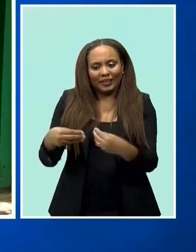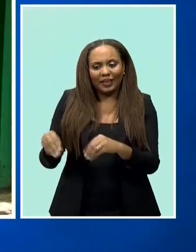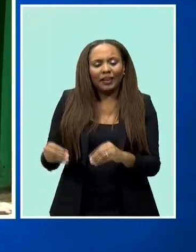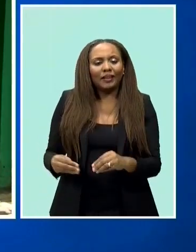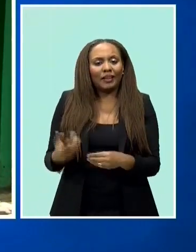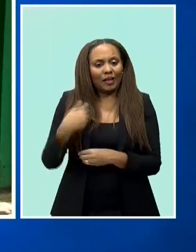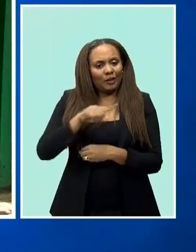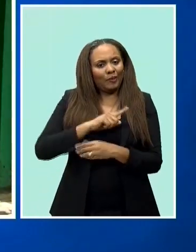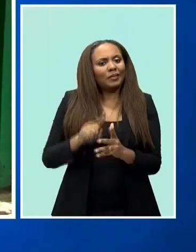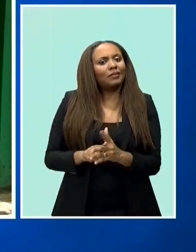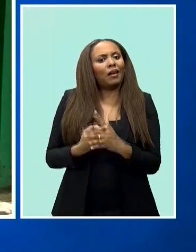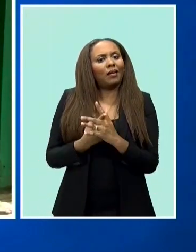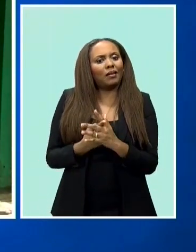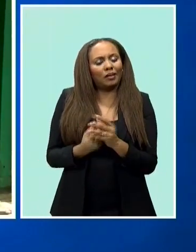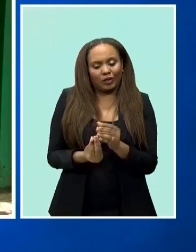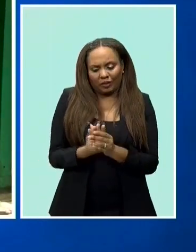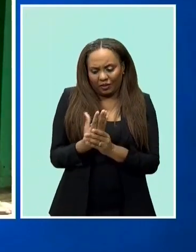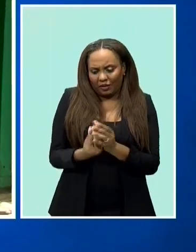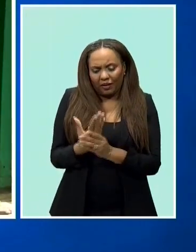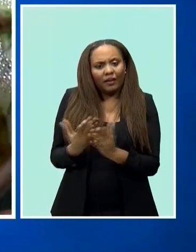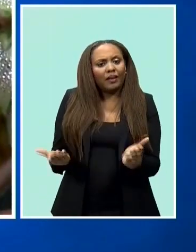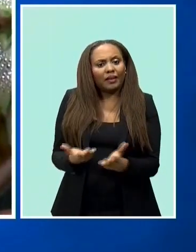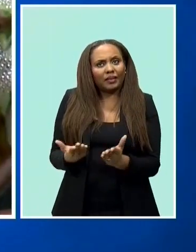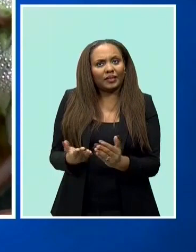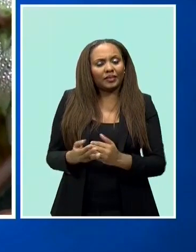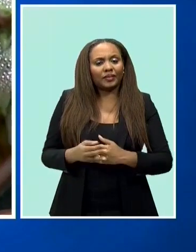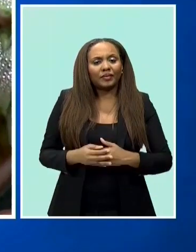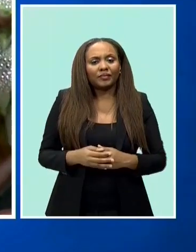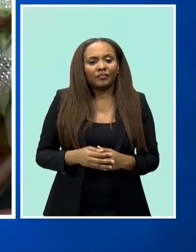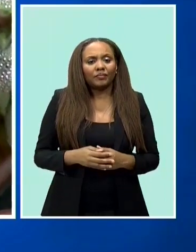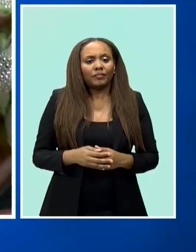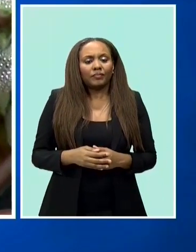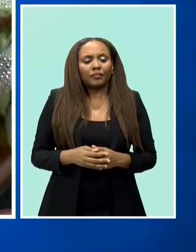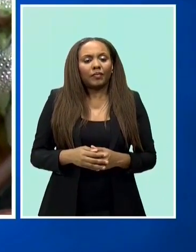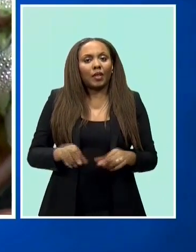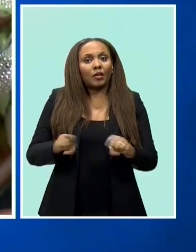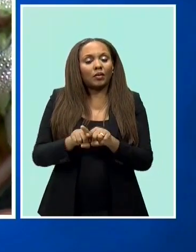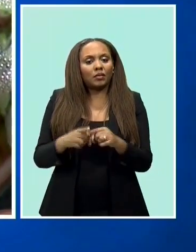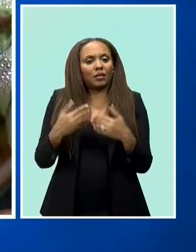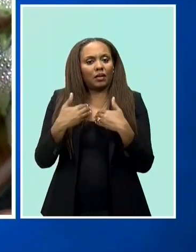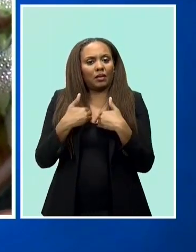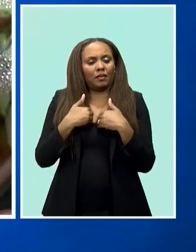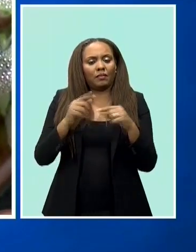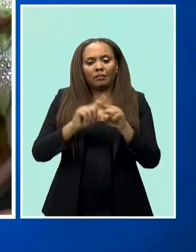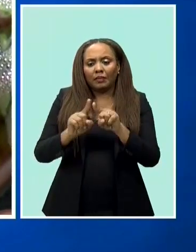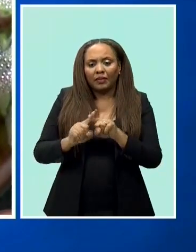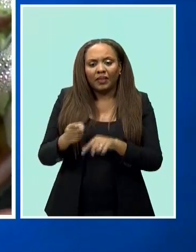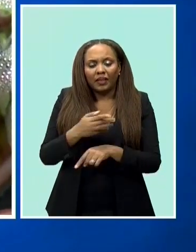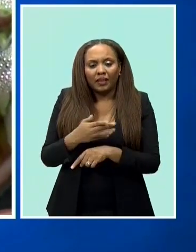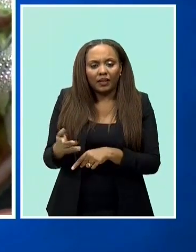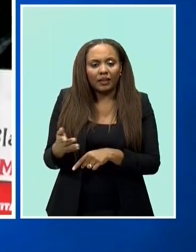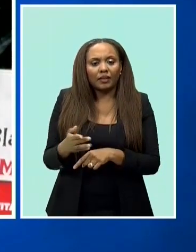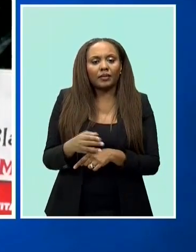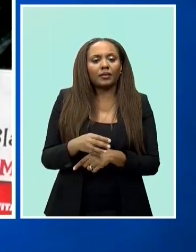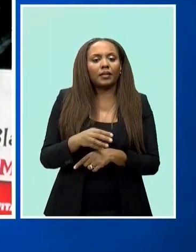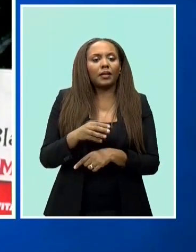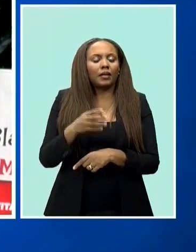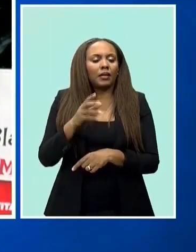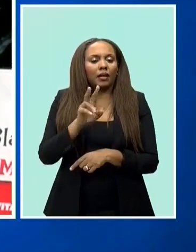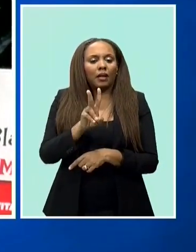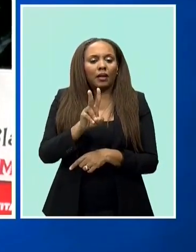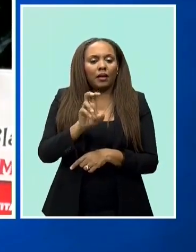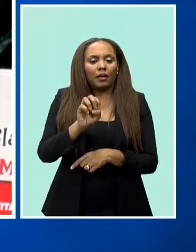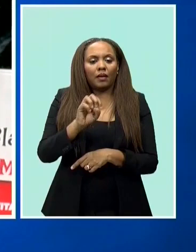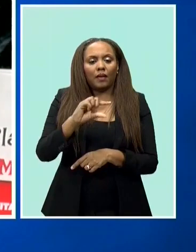it for people as well. Besides produce, they are concentrating on making several vegan-based